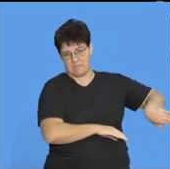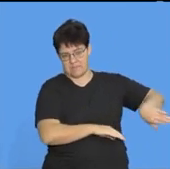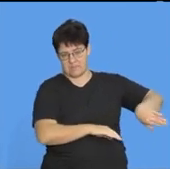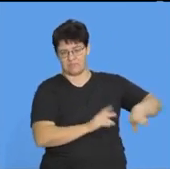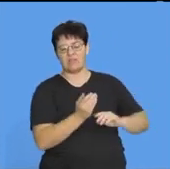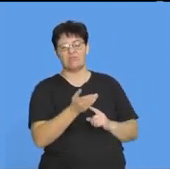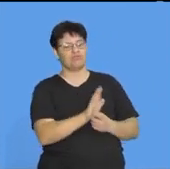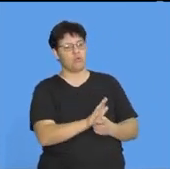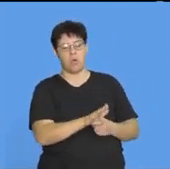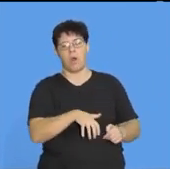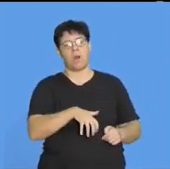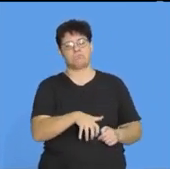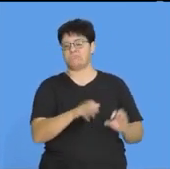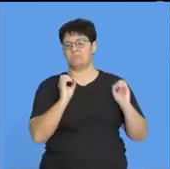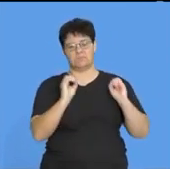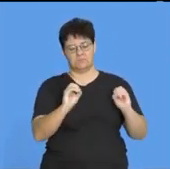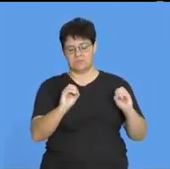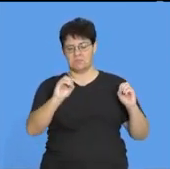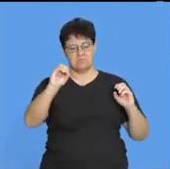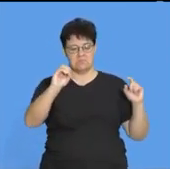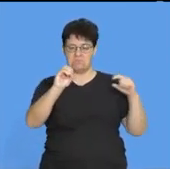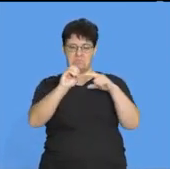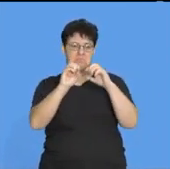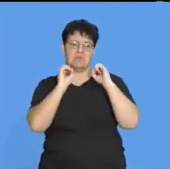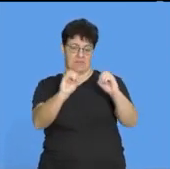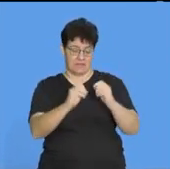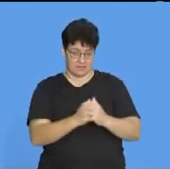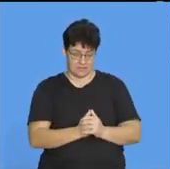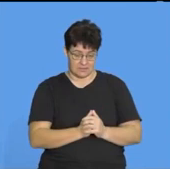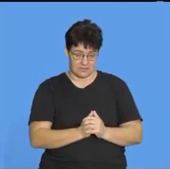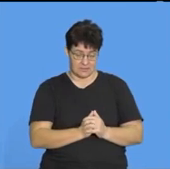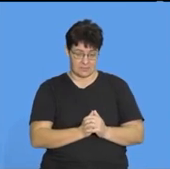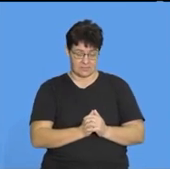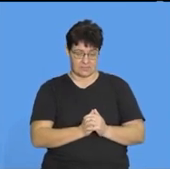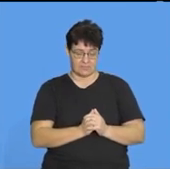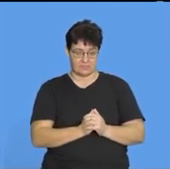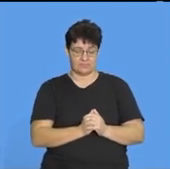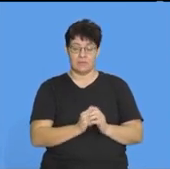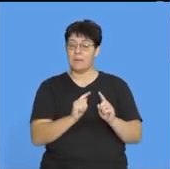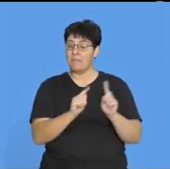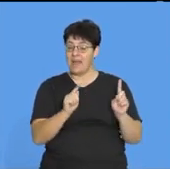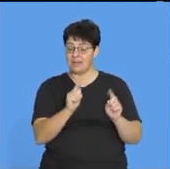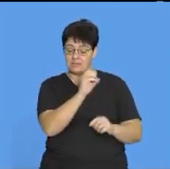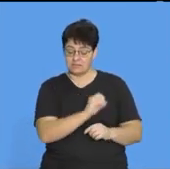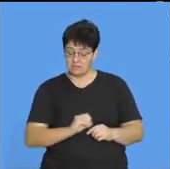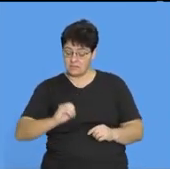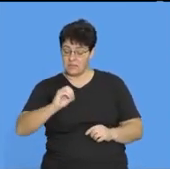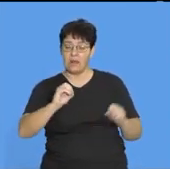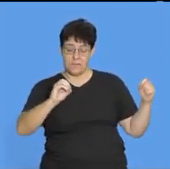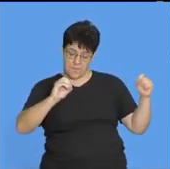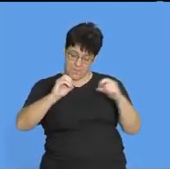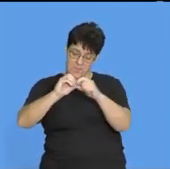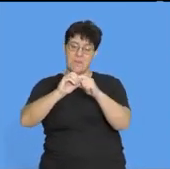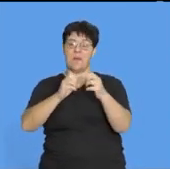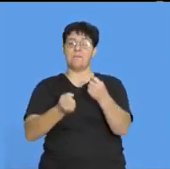that fertilization has not taken place. However, if fertilization does occur, we will see